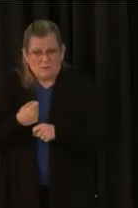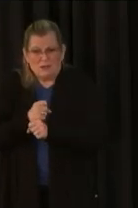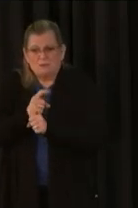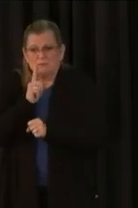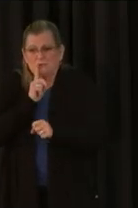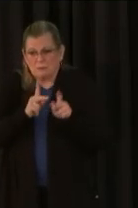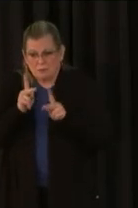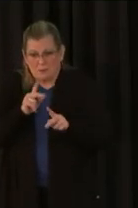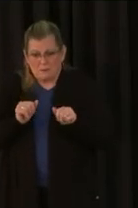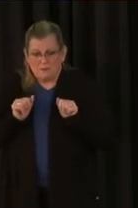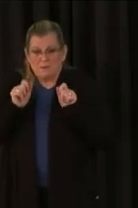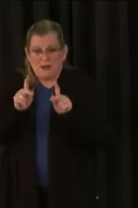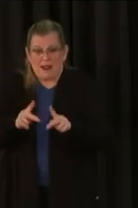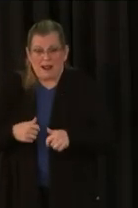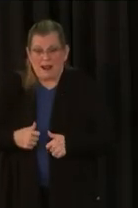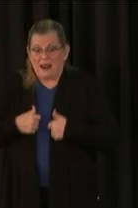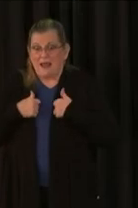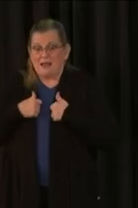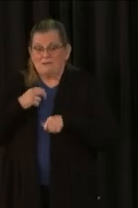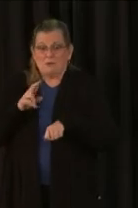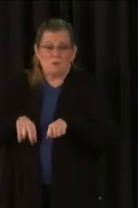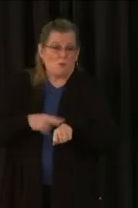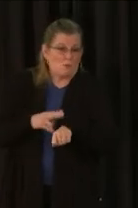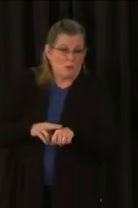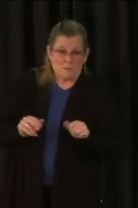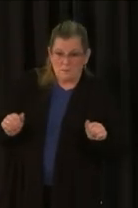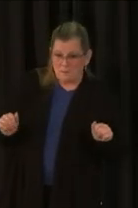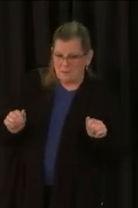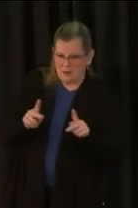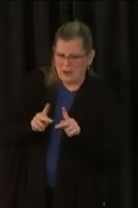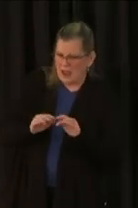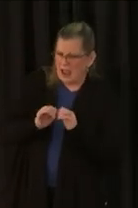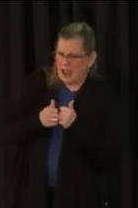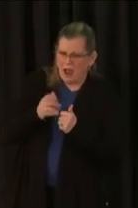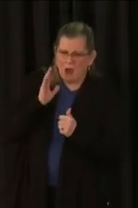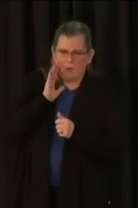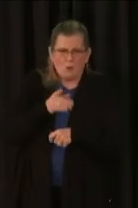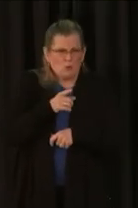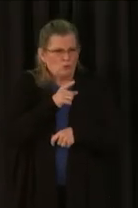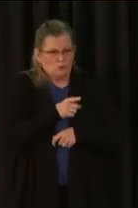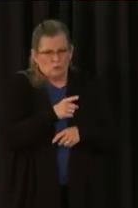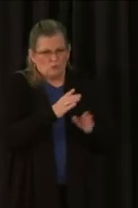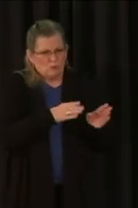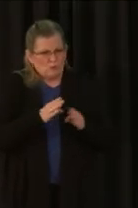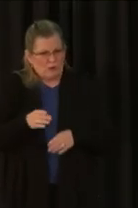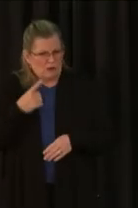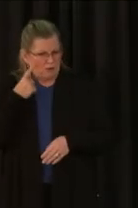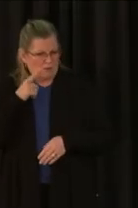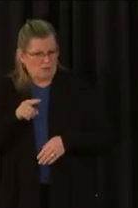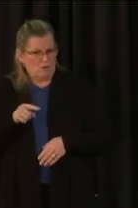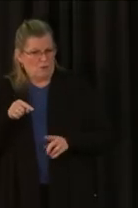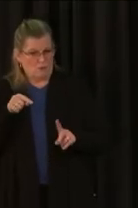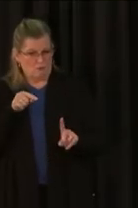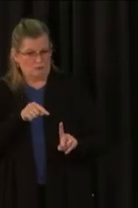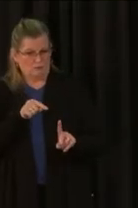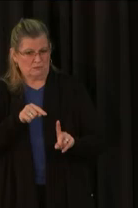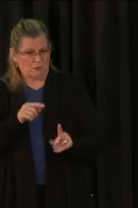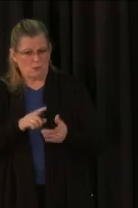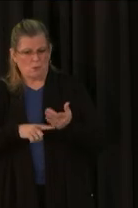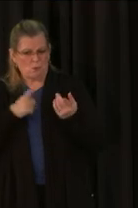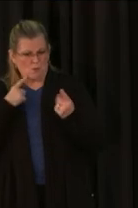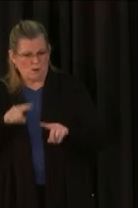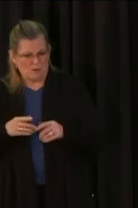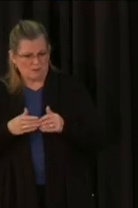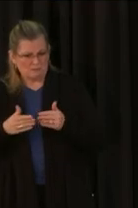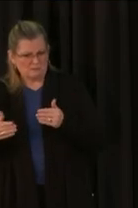to that new normal and hopefully back to normal. So how are you sort of preparing yourself for what's to come as we come